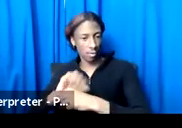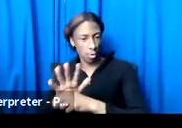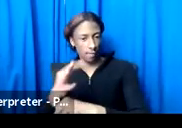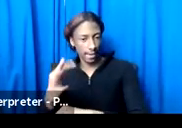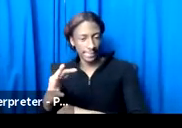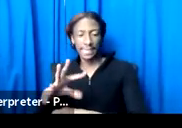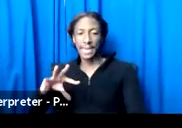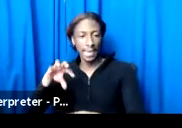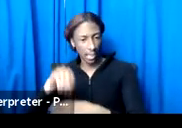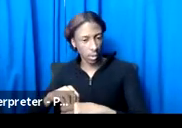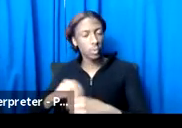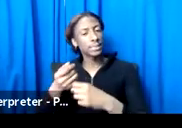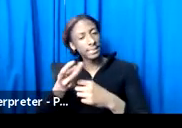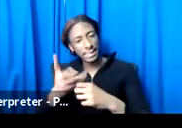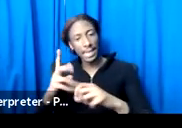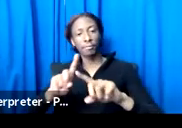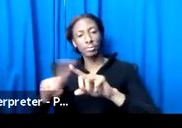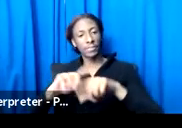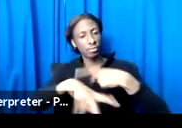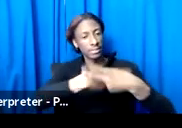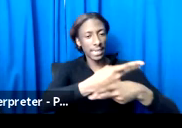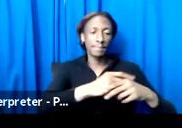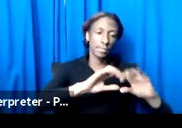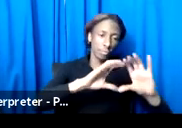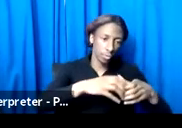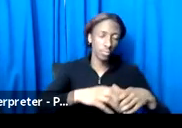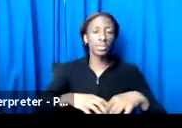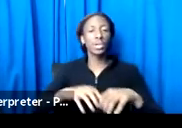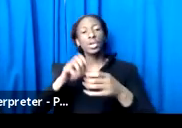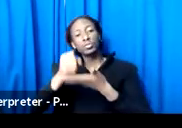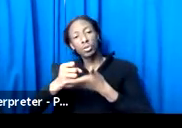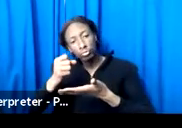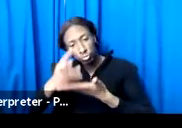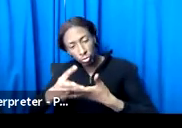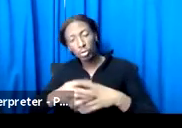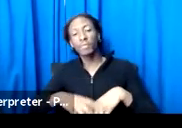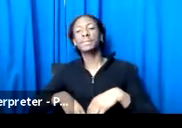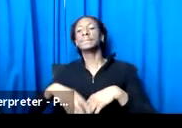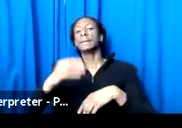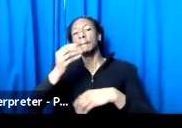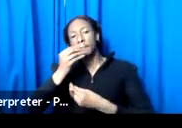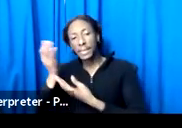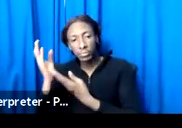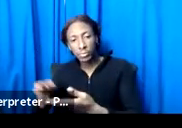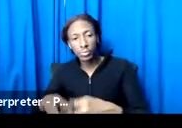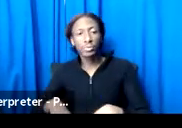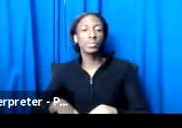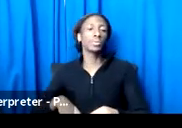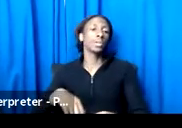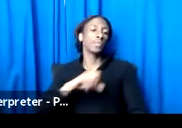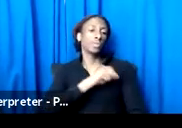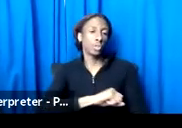large array of different types of groups, including social service organizations, meal delivery services, fraternities and sororities,